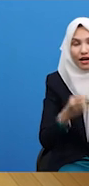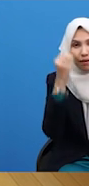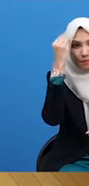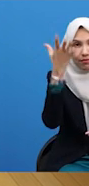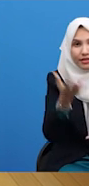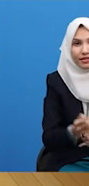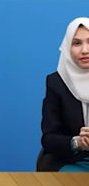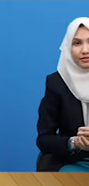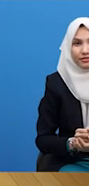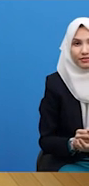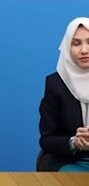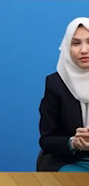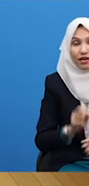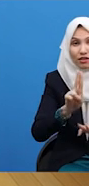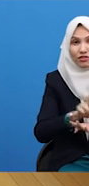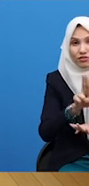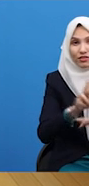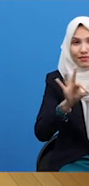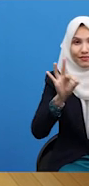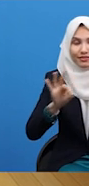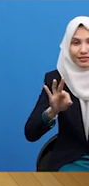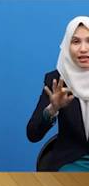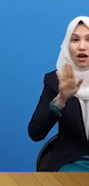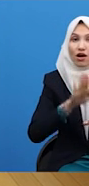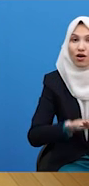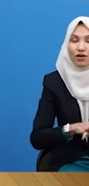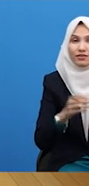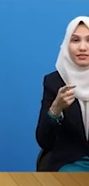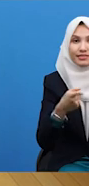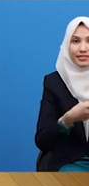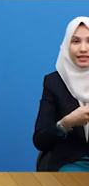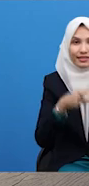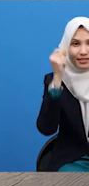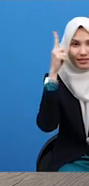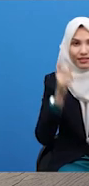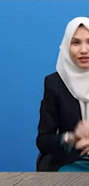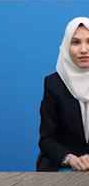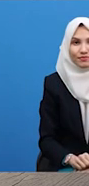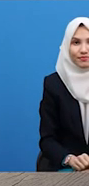you can use this phrase, on second thought.